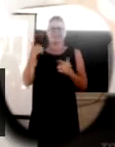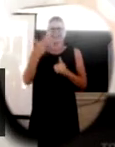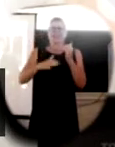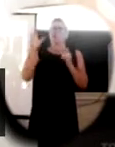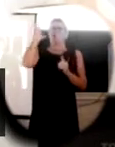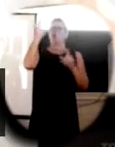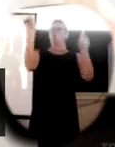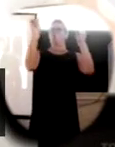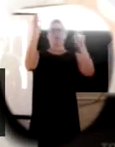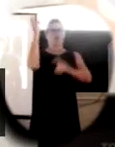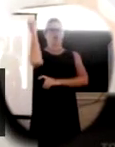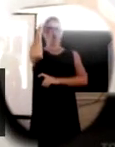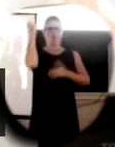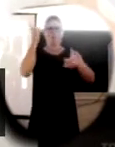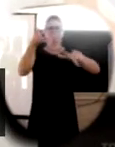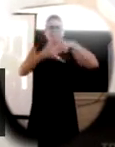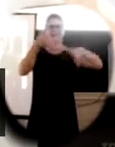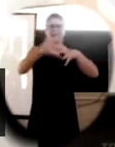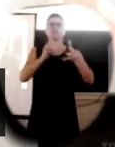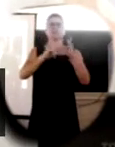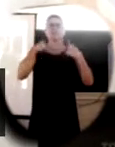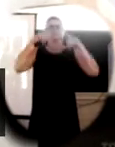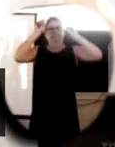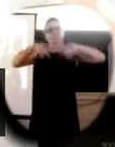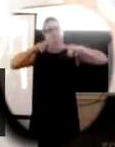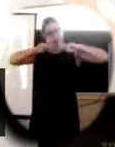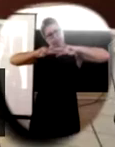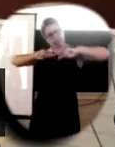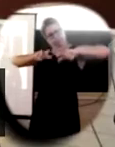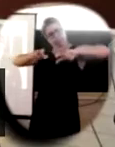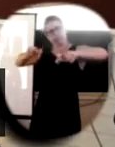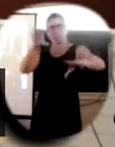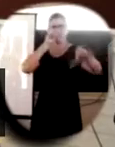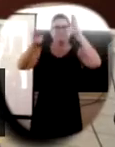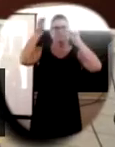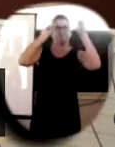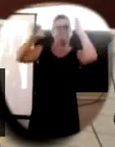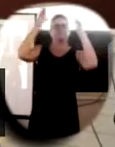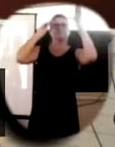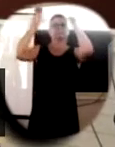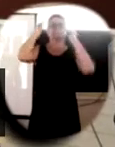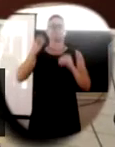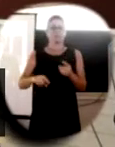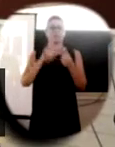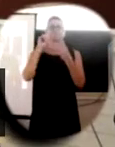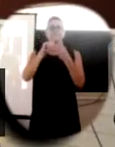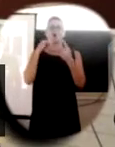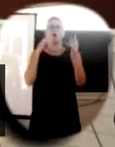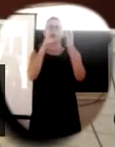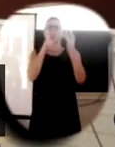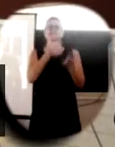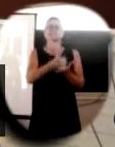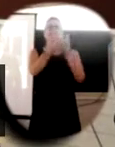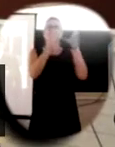before, we were on a quest for as much information as we possibly could. The first thing we did was to contact a support group.